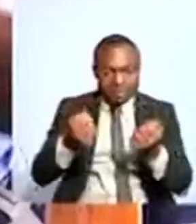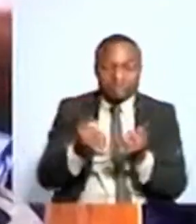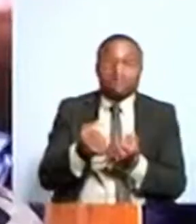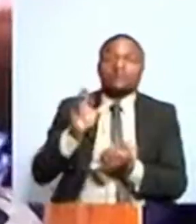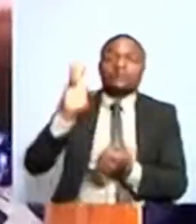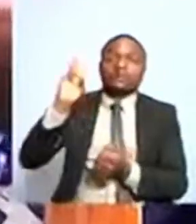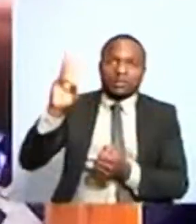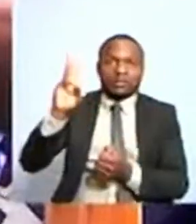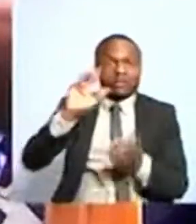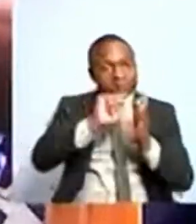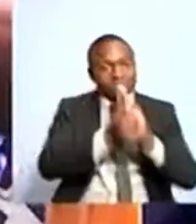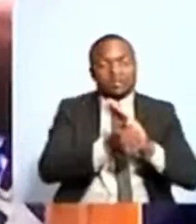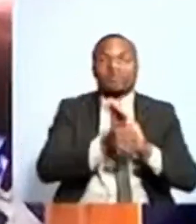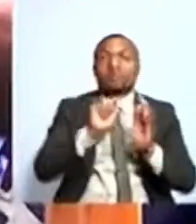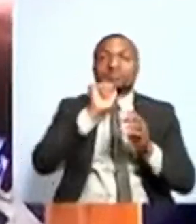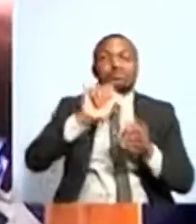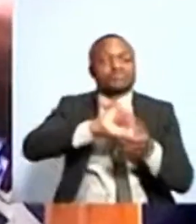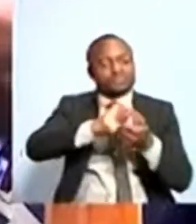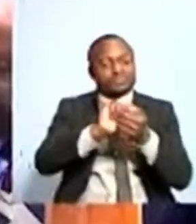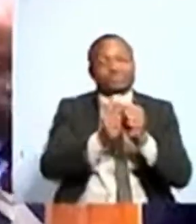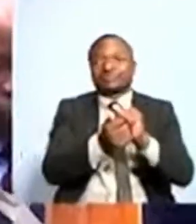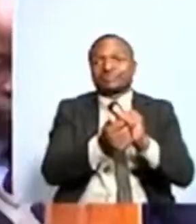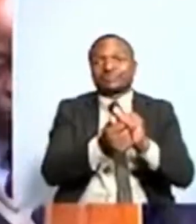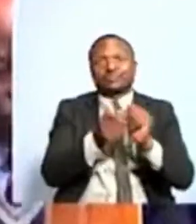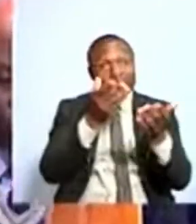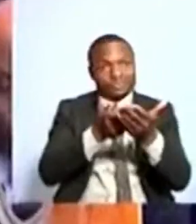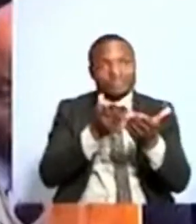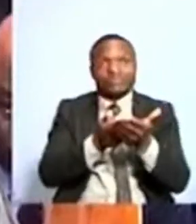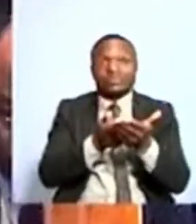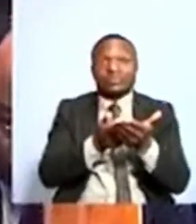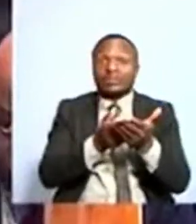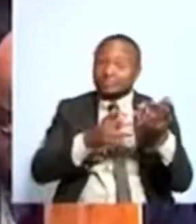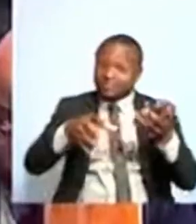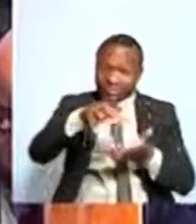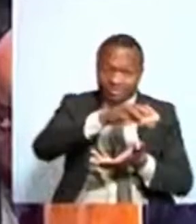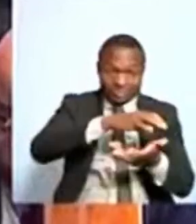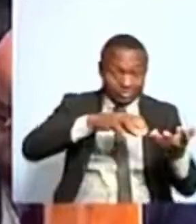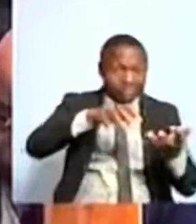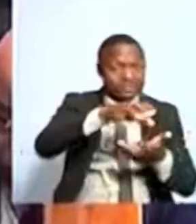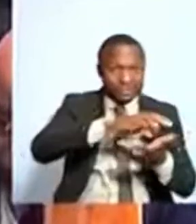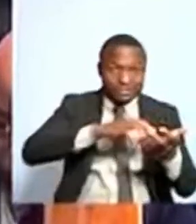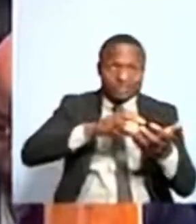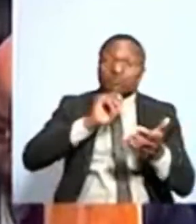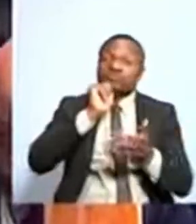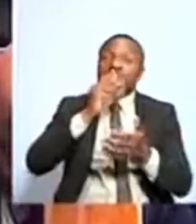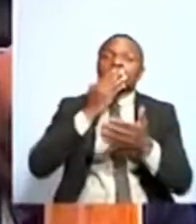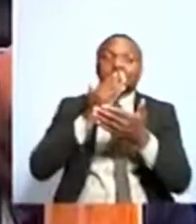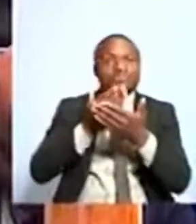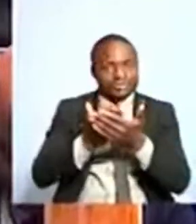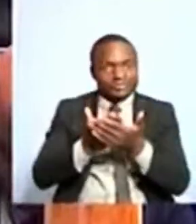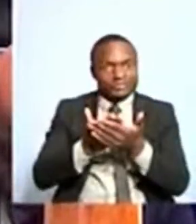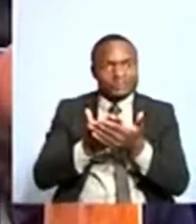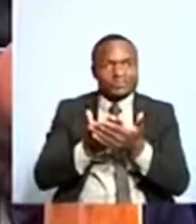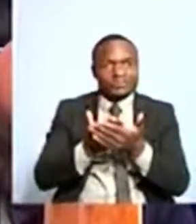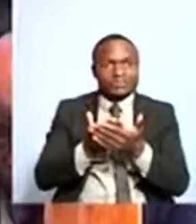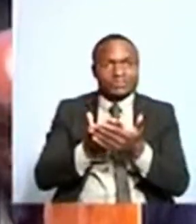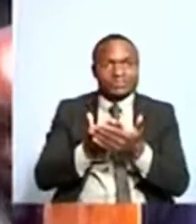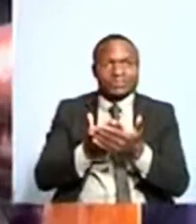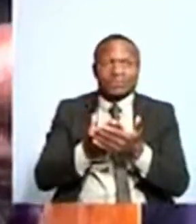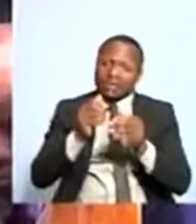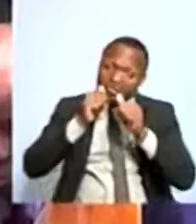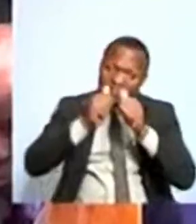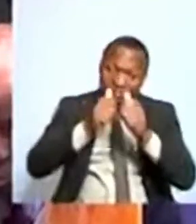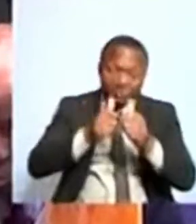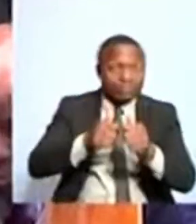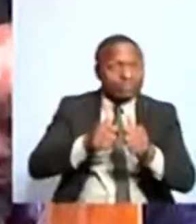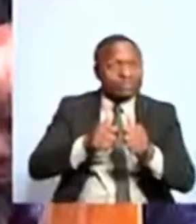Substantive Act, which has not been amended. This remains awkward. It remains inconsistent. It follows,